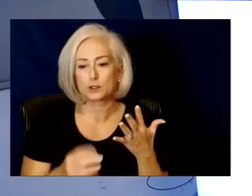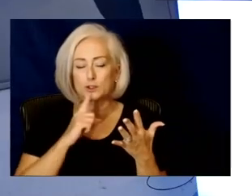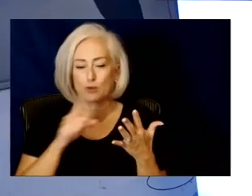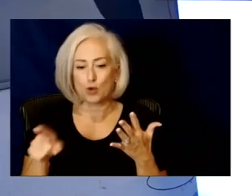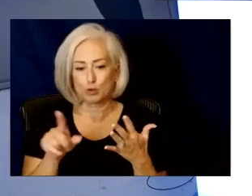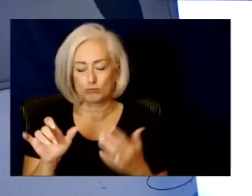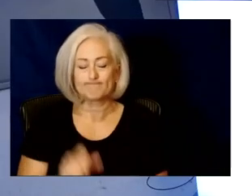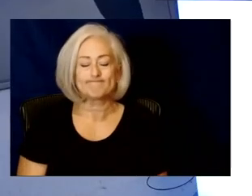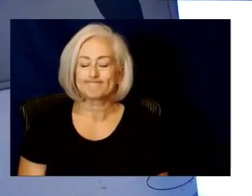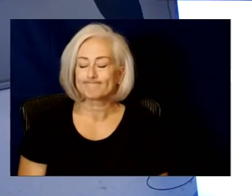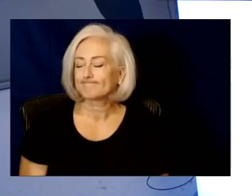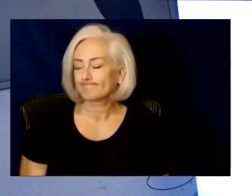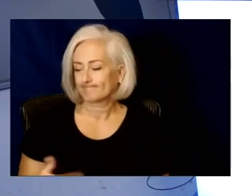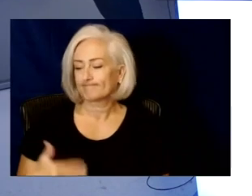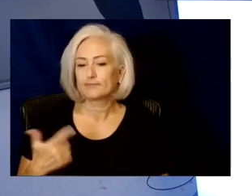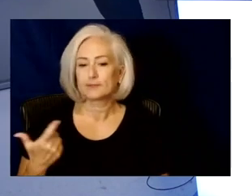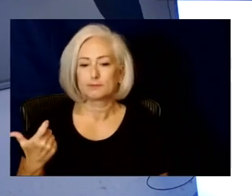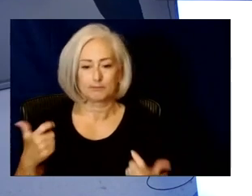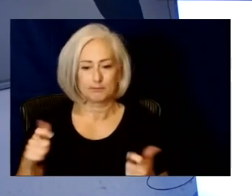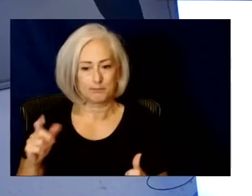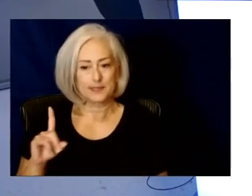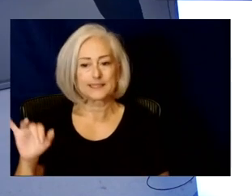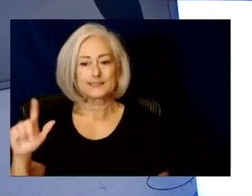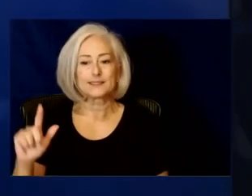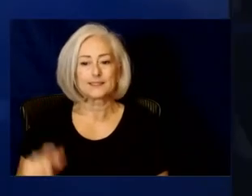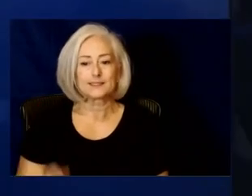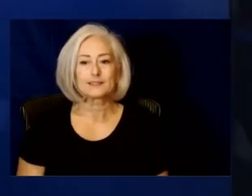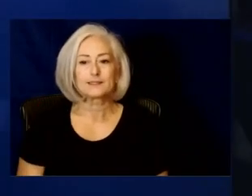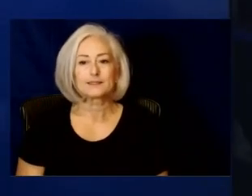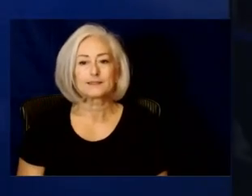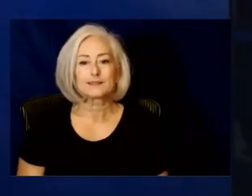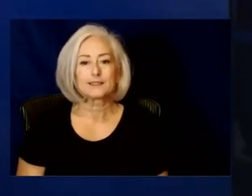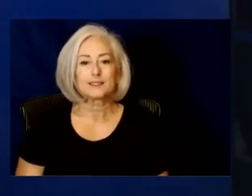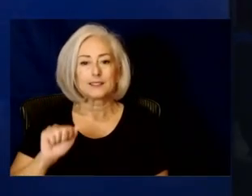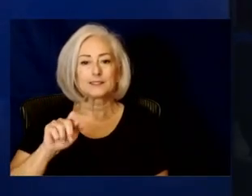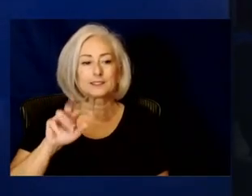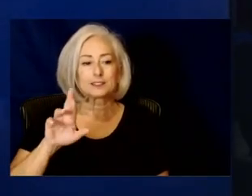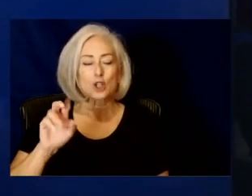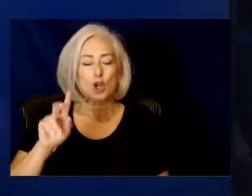deal. Hey, you know, Star Trek lost an icon this last week.